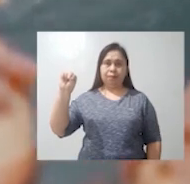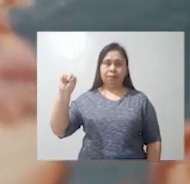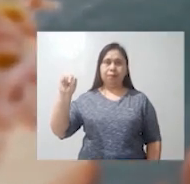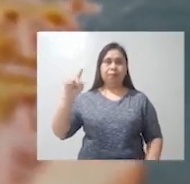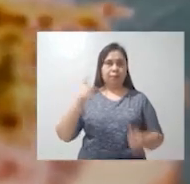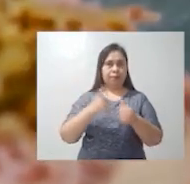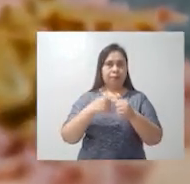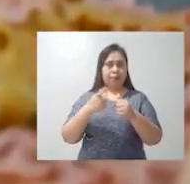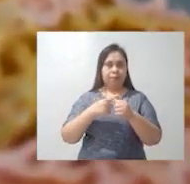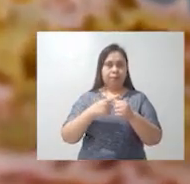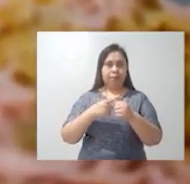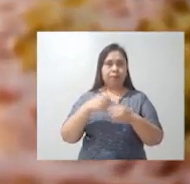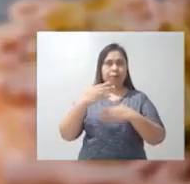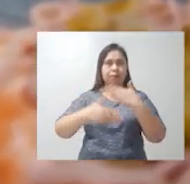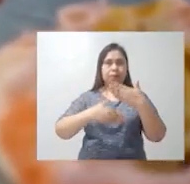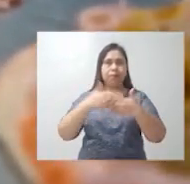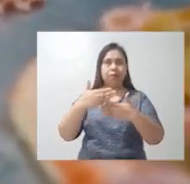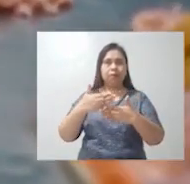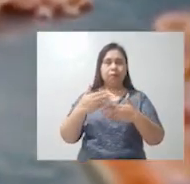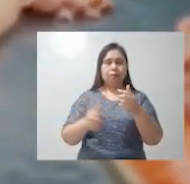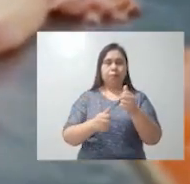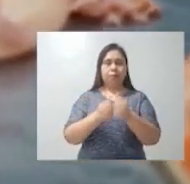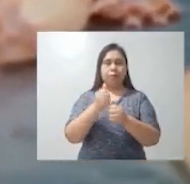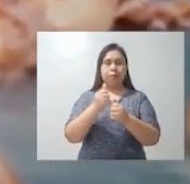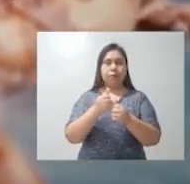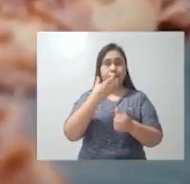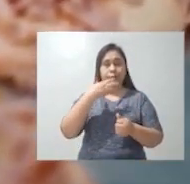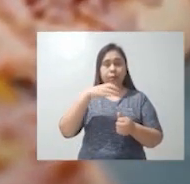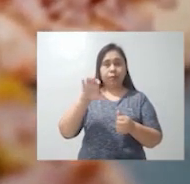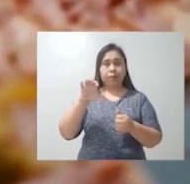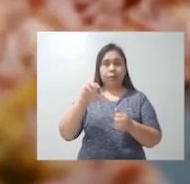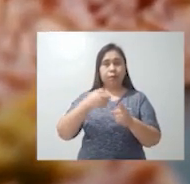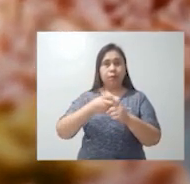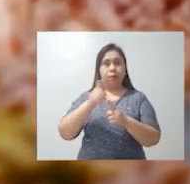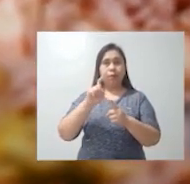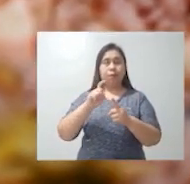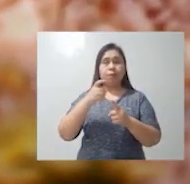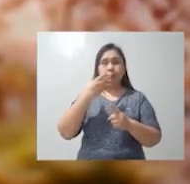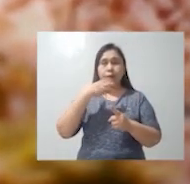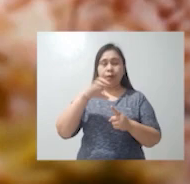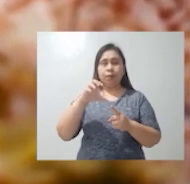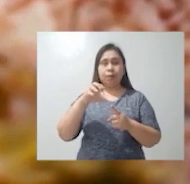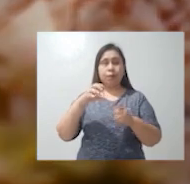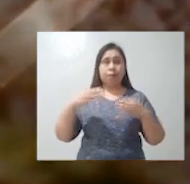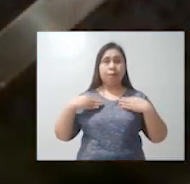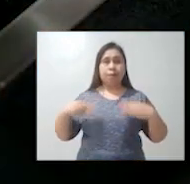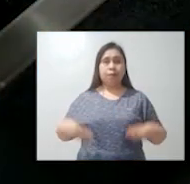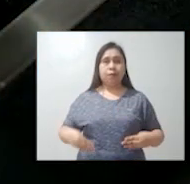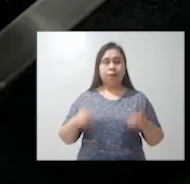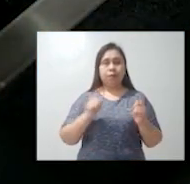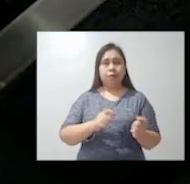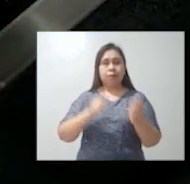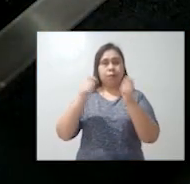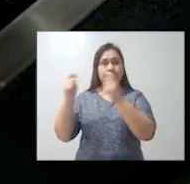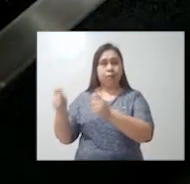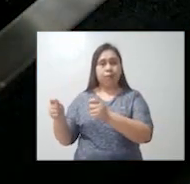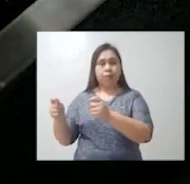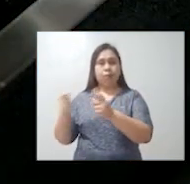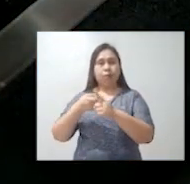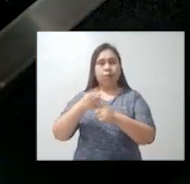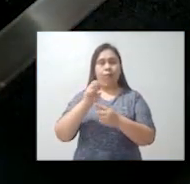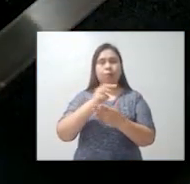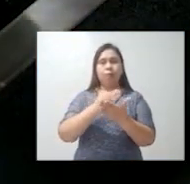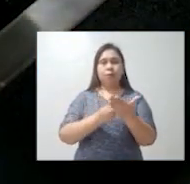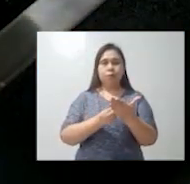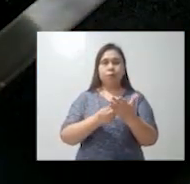Conduction is the process by which heat from a hot body is transferred from molecule to a molecule. It is the transfer of heat